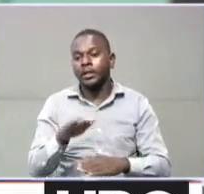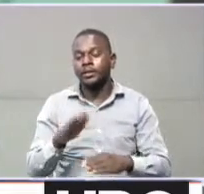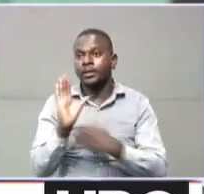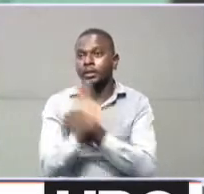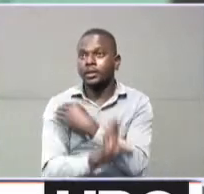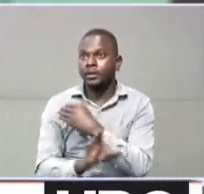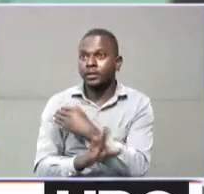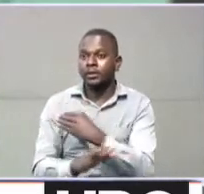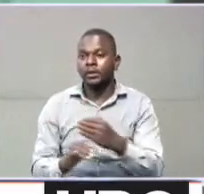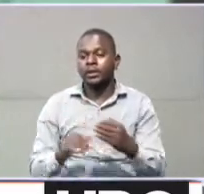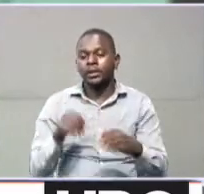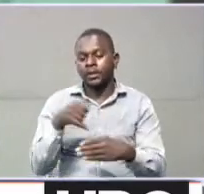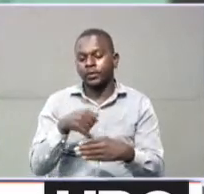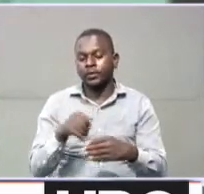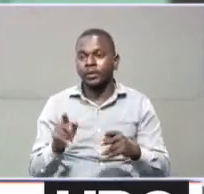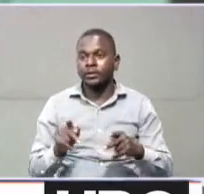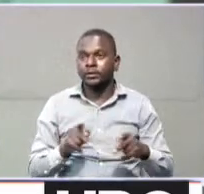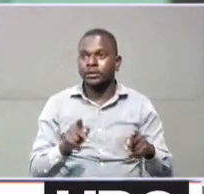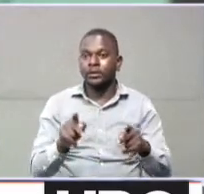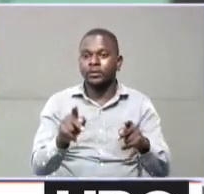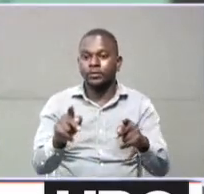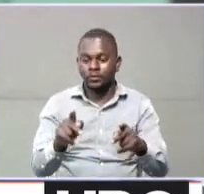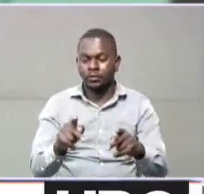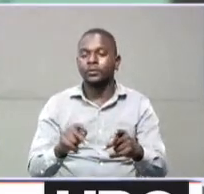including kiriandongo district